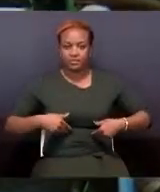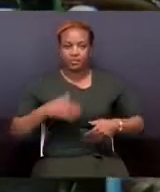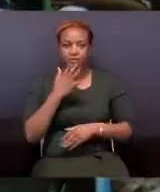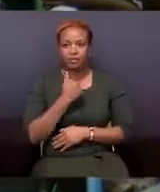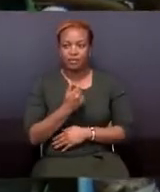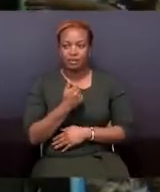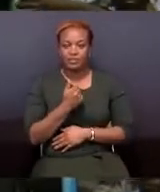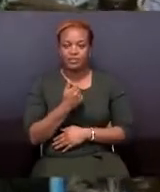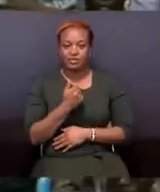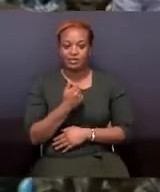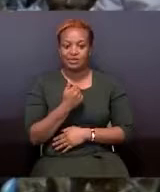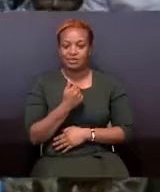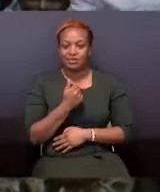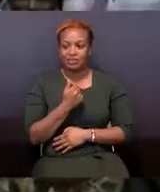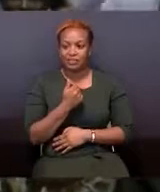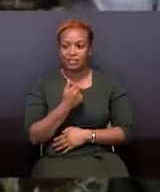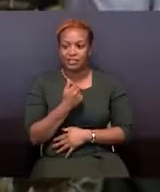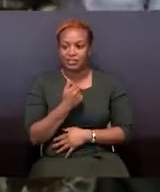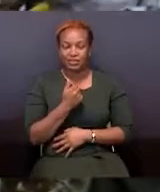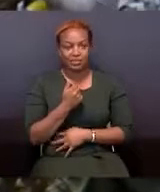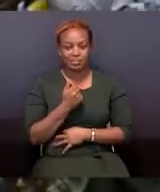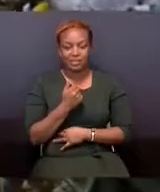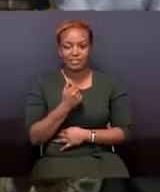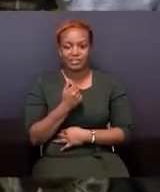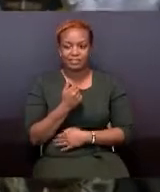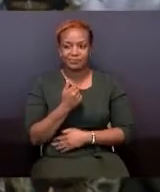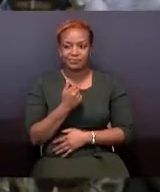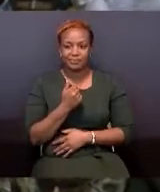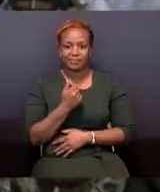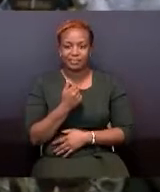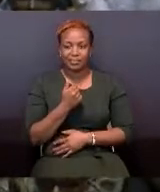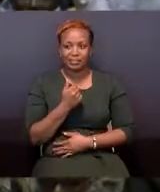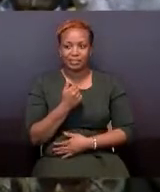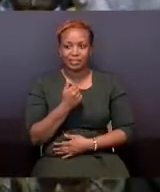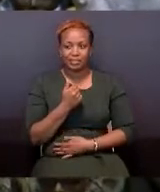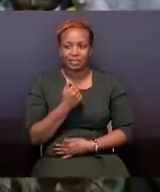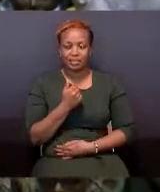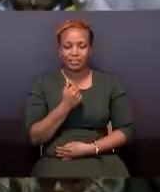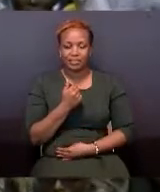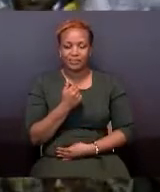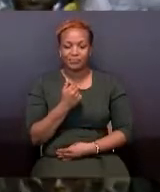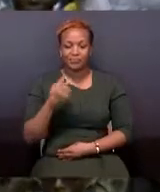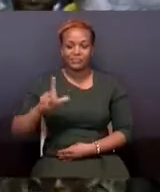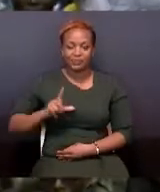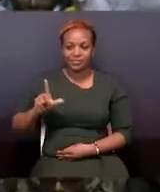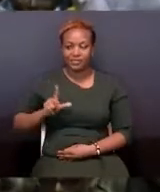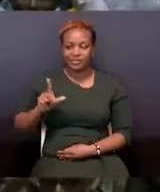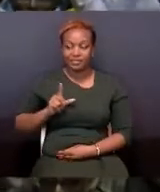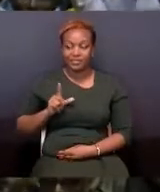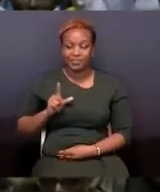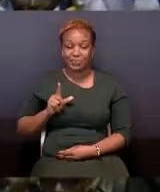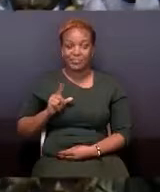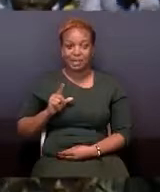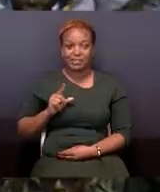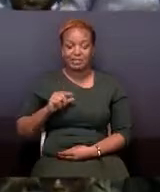just take a moment to further applaud the two women in your delegation. Ladies, if you could please rise